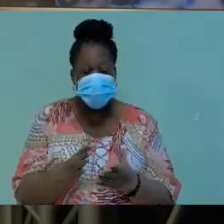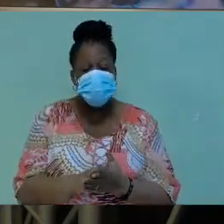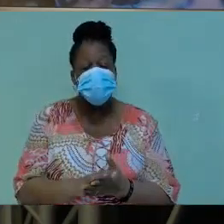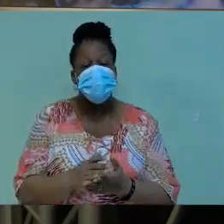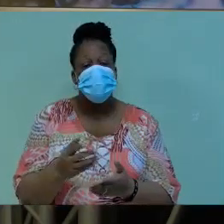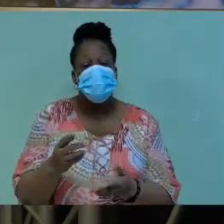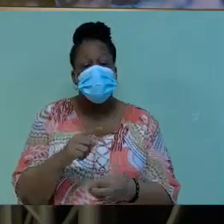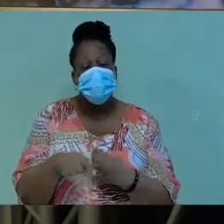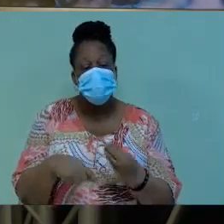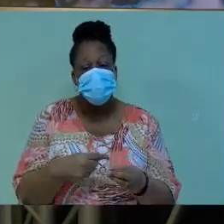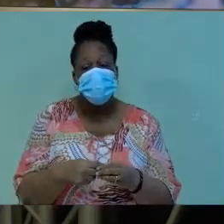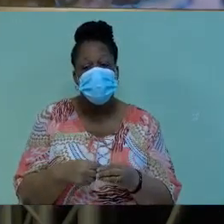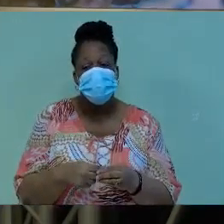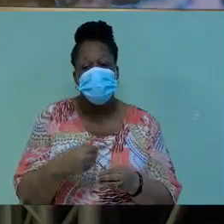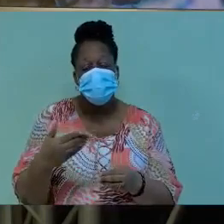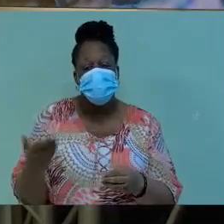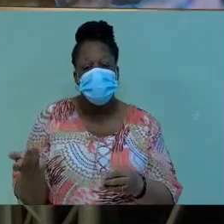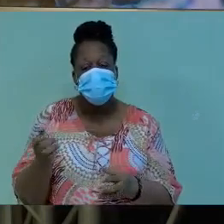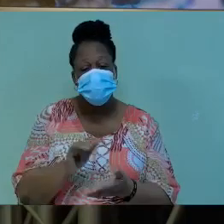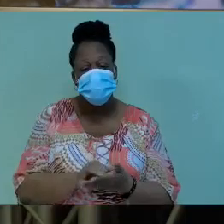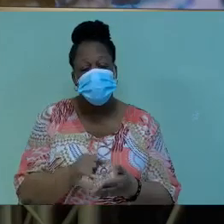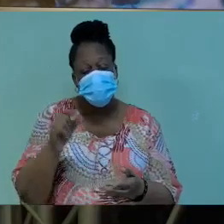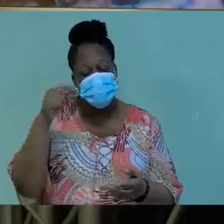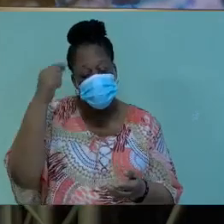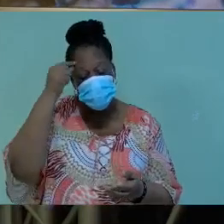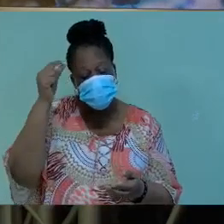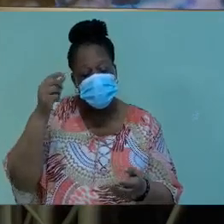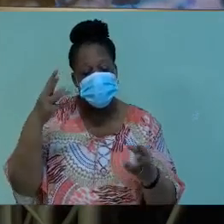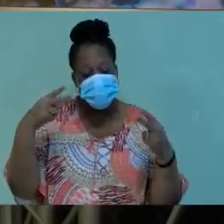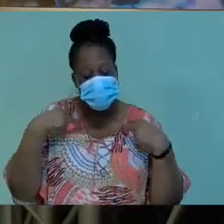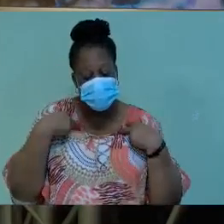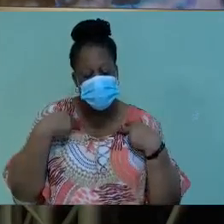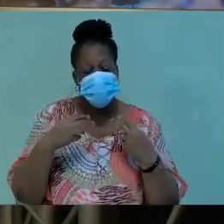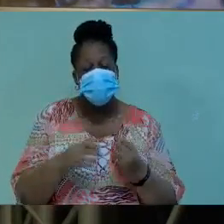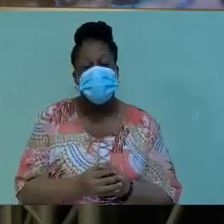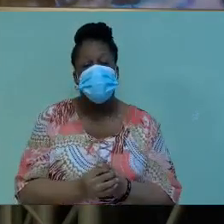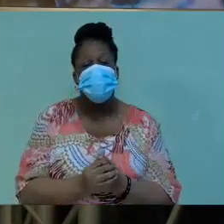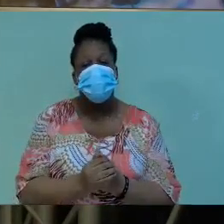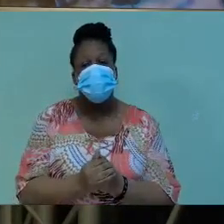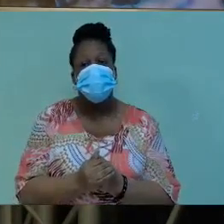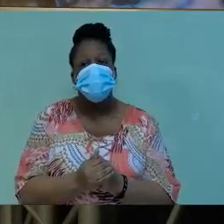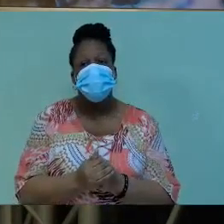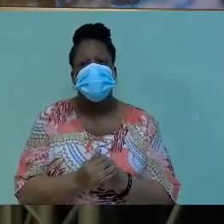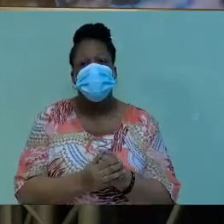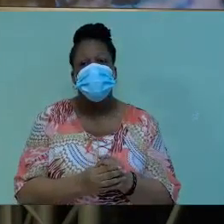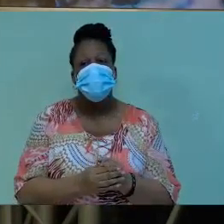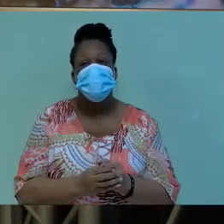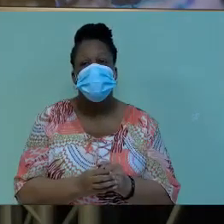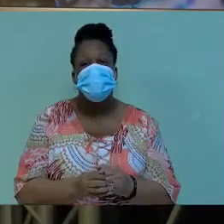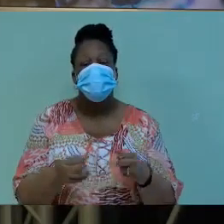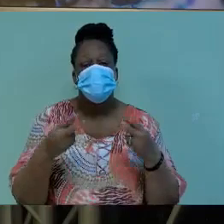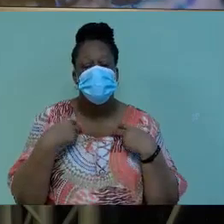Kitts and Nevis. We also feel strongly that the maintenance and management of the government treasury bills portfolio is